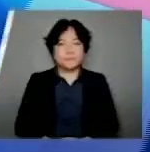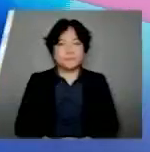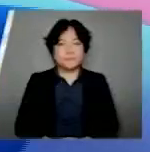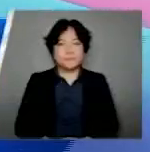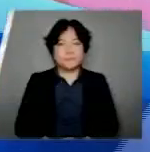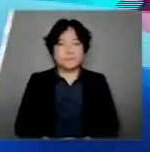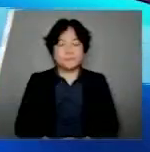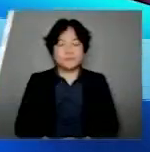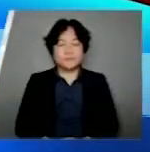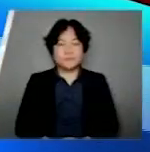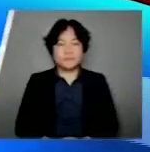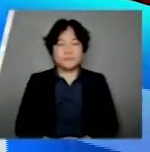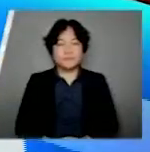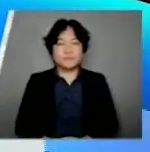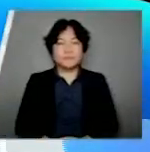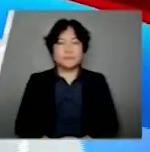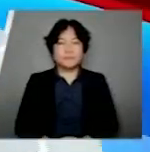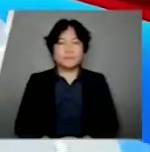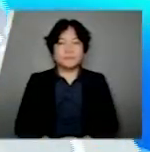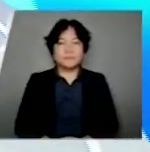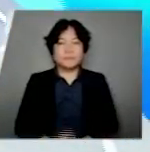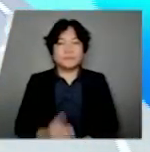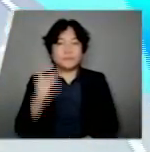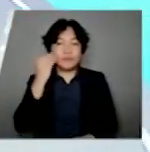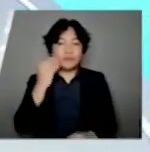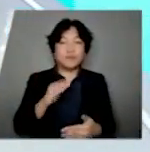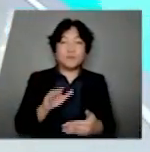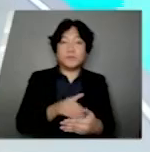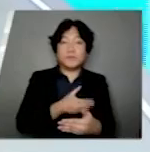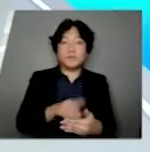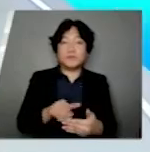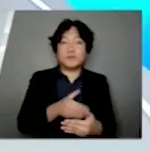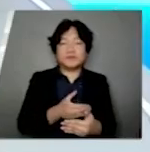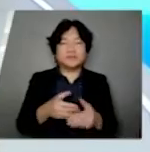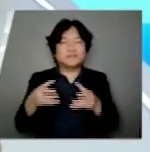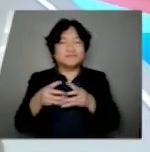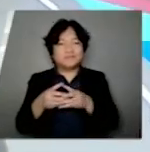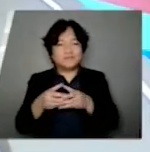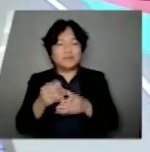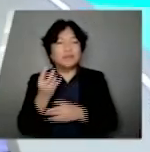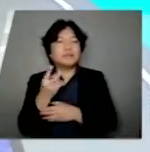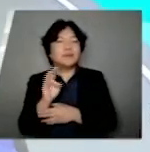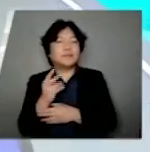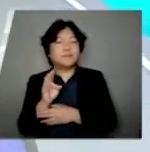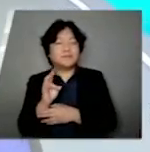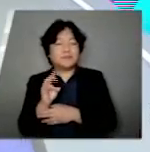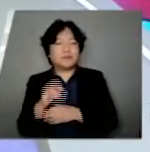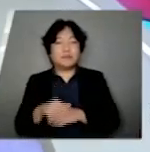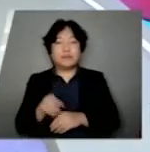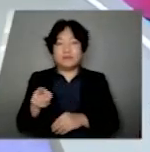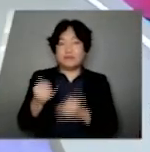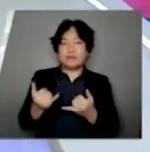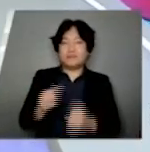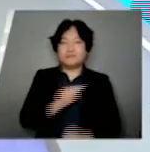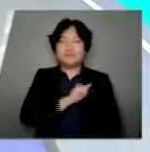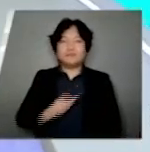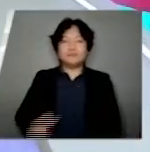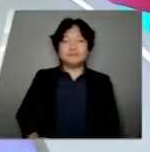Another first para sa God of Music na 17. Opisyal na silang Goodwill Ambassadors for Youth ng